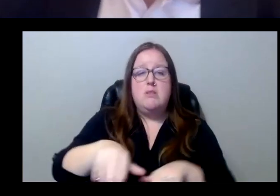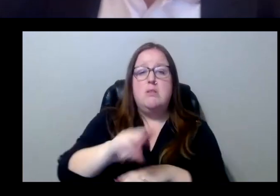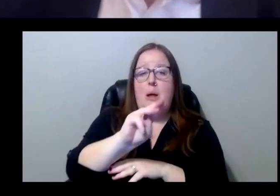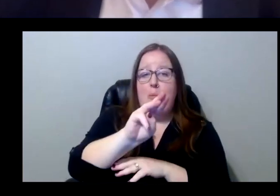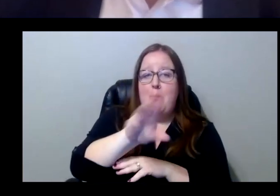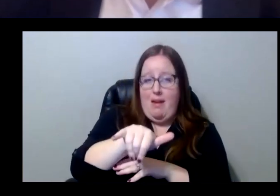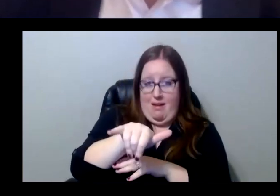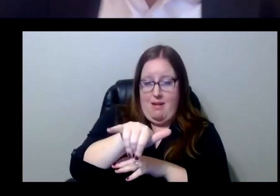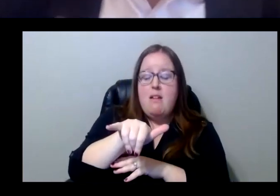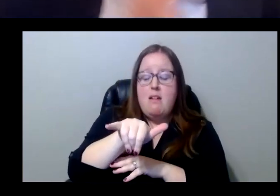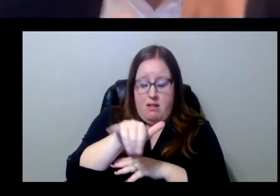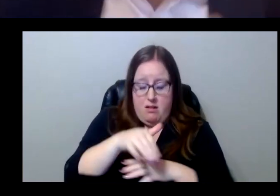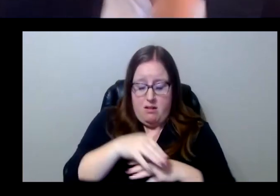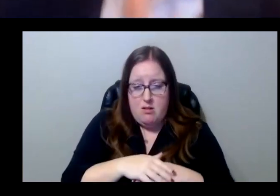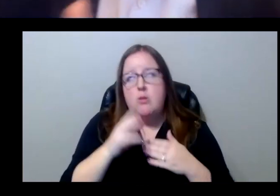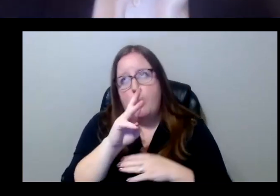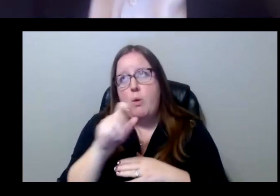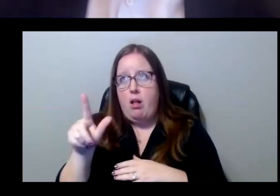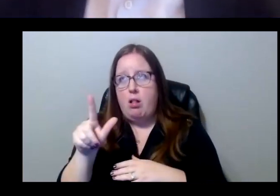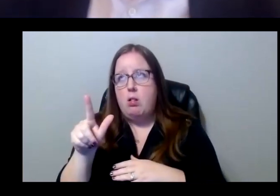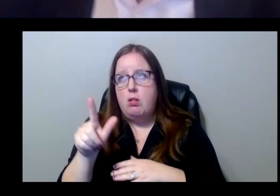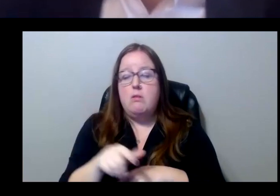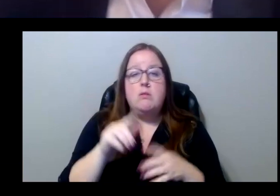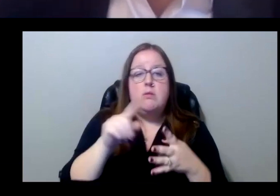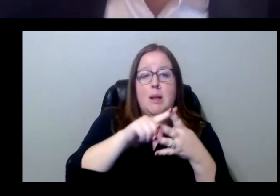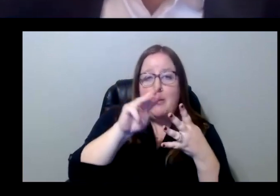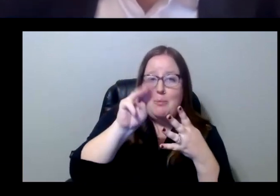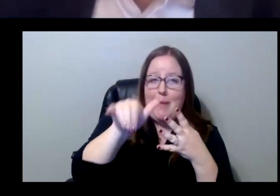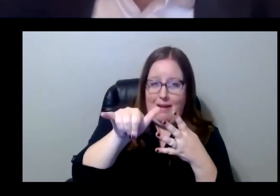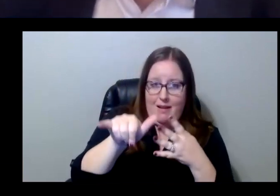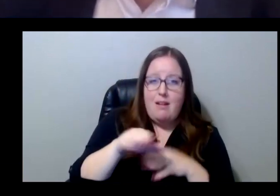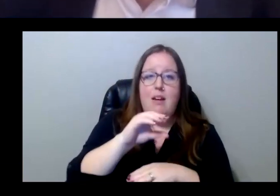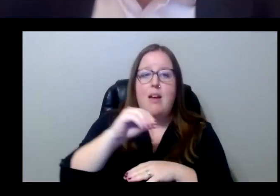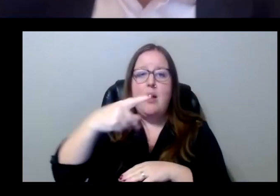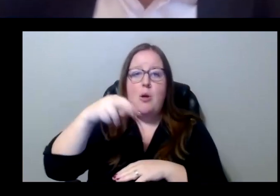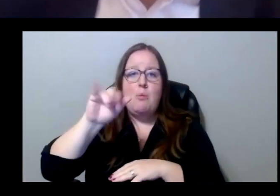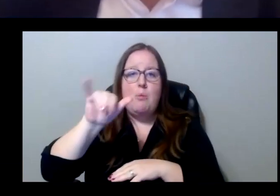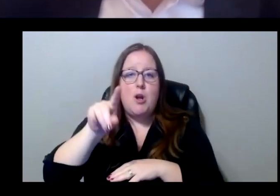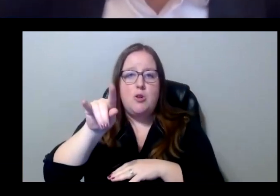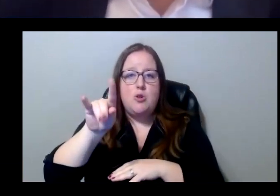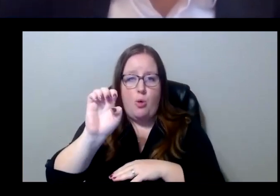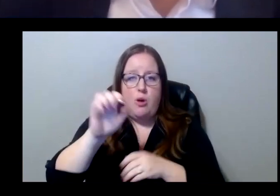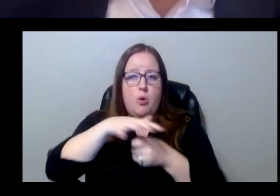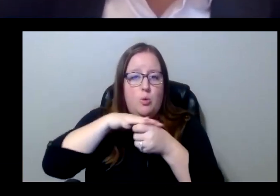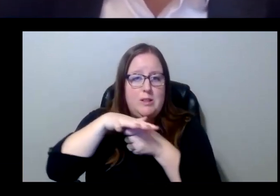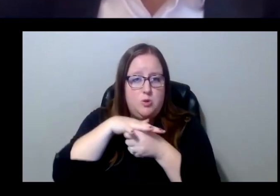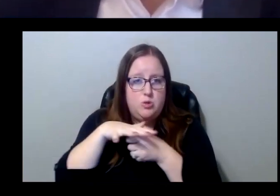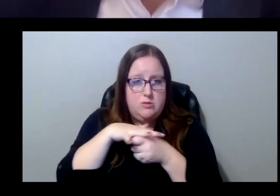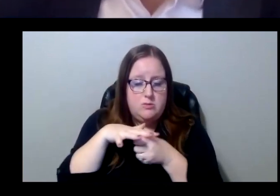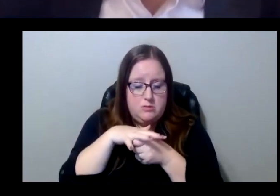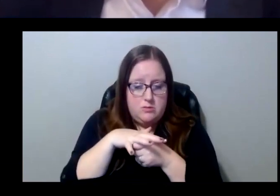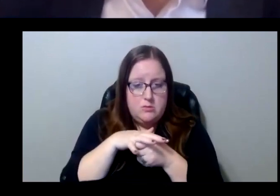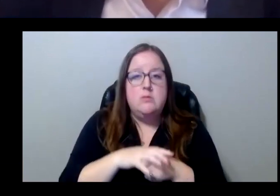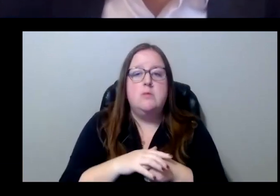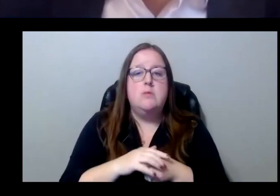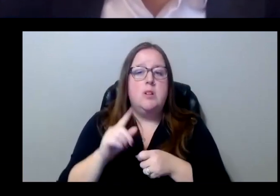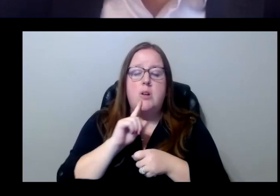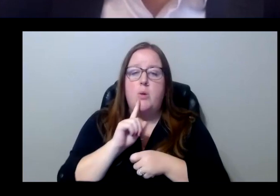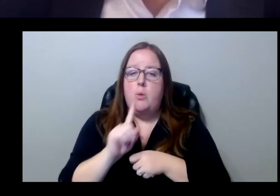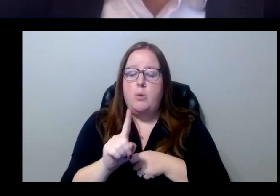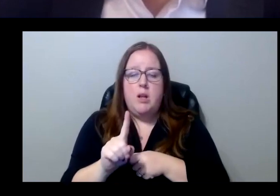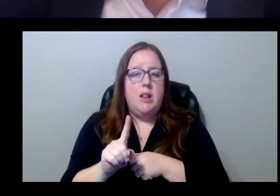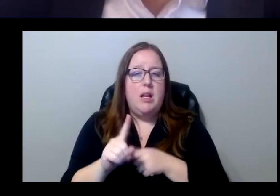here Omarska, Karaturm, and Ternopilje. Prijedor is still a